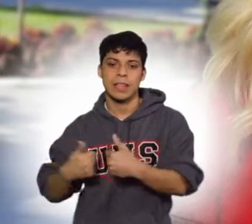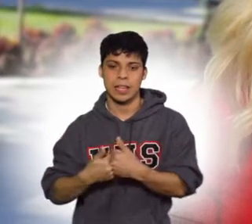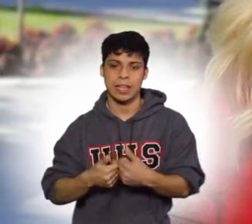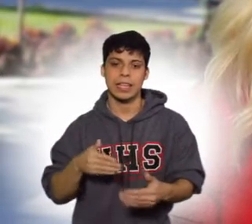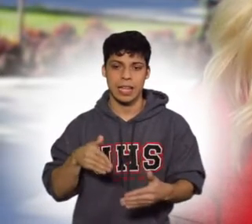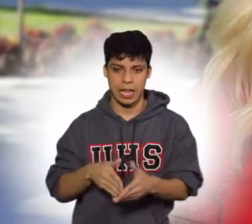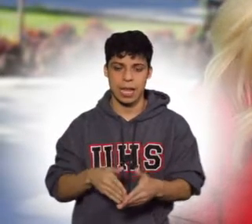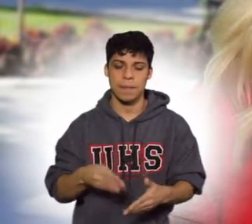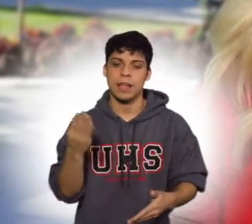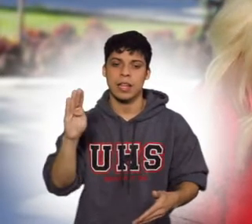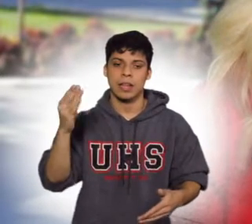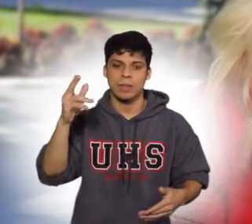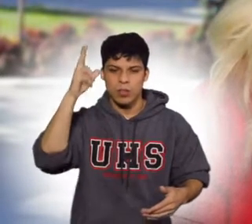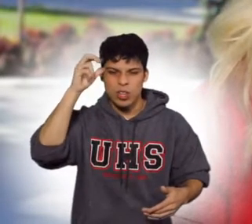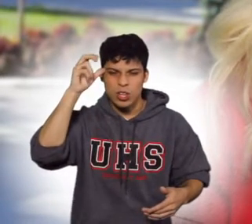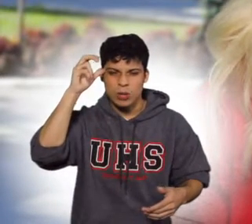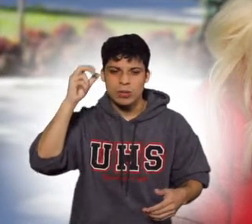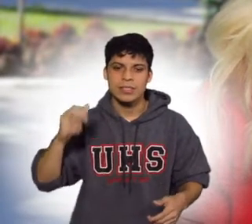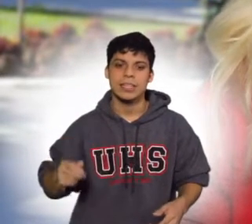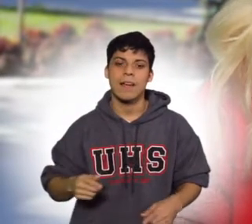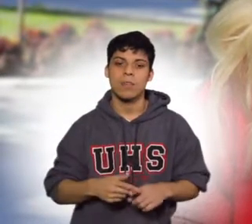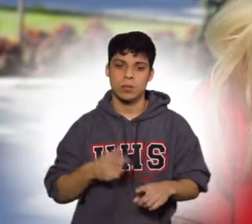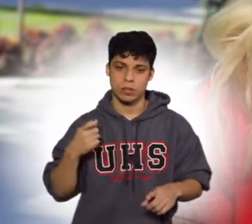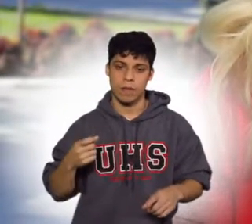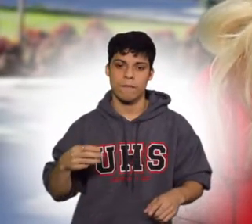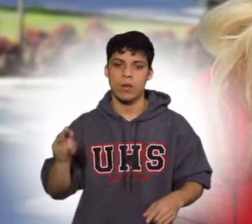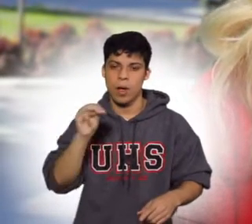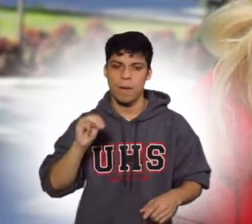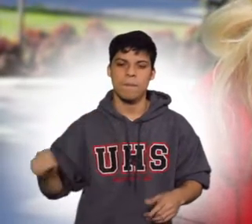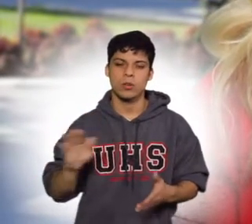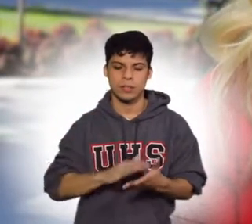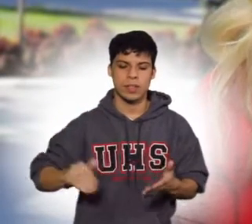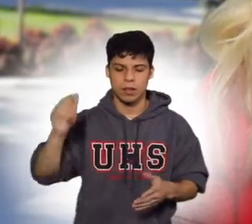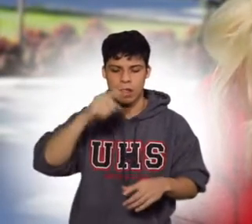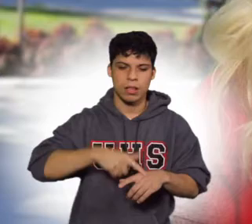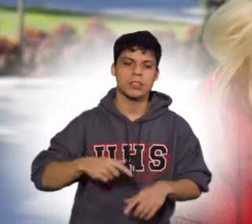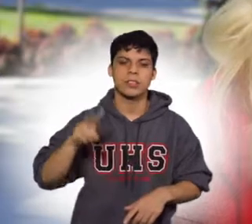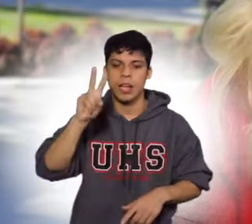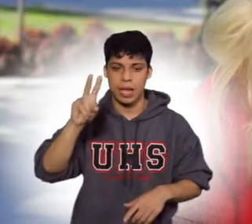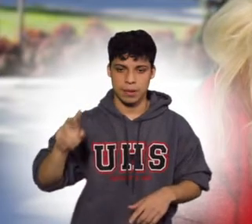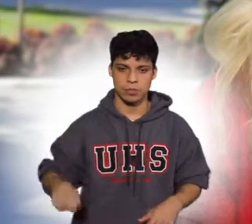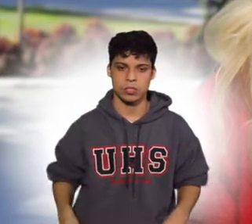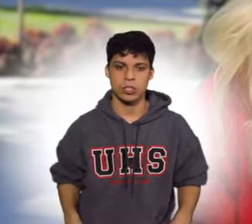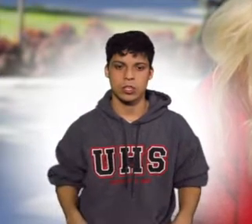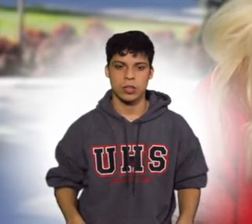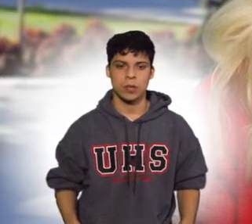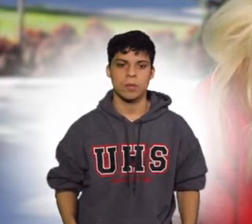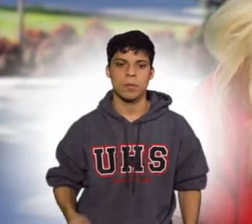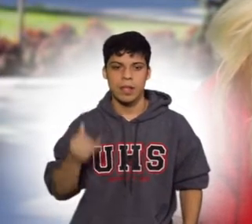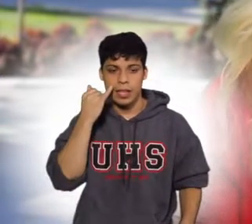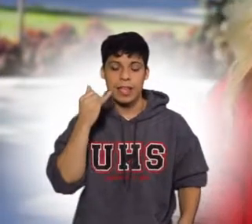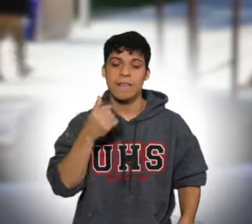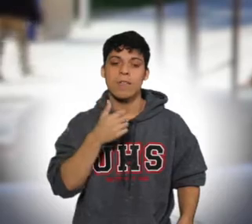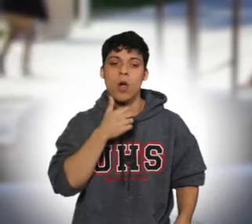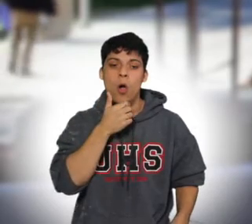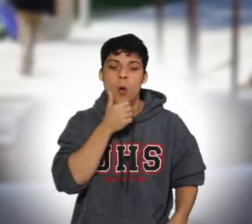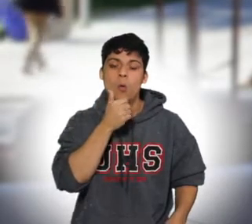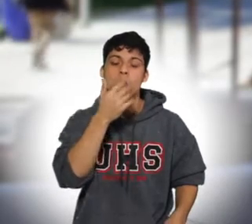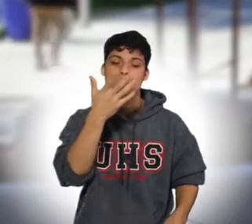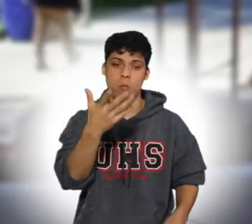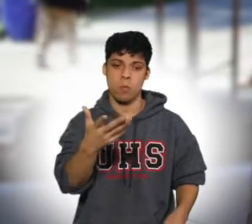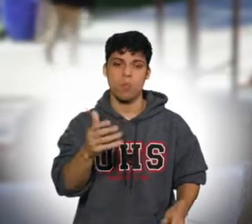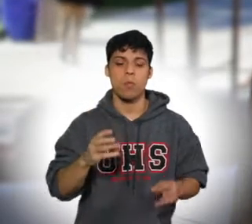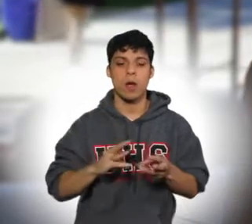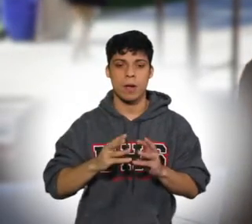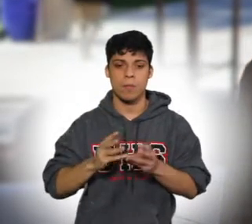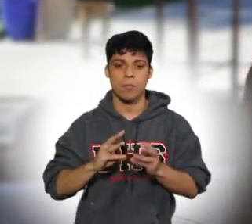Merced College at 2 p.m. on the softball field. If the weather is warm, go work on your tan and watch a great game. Later